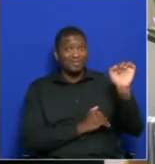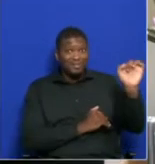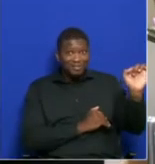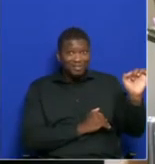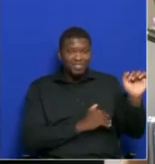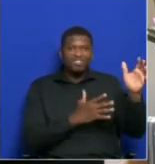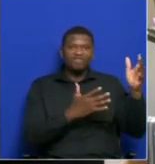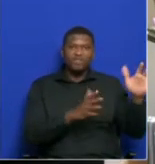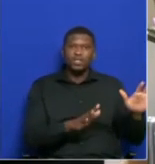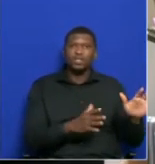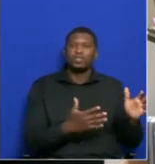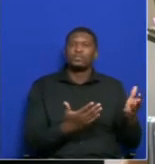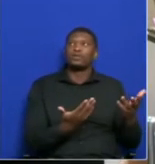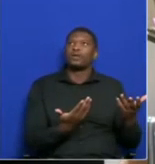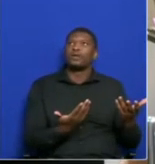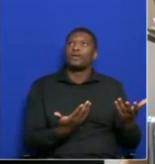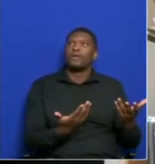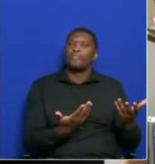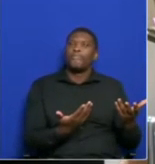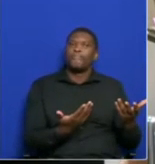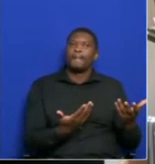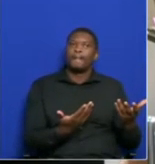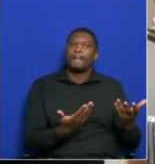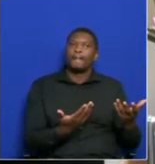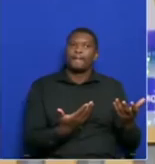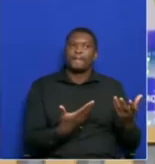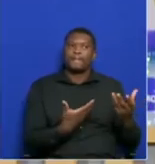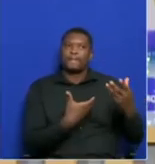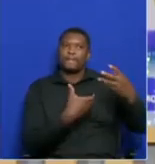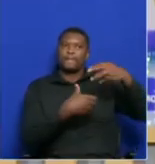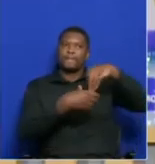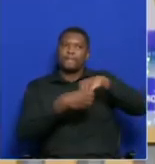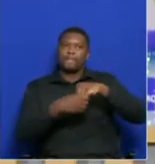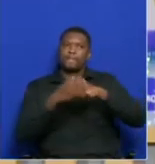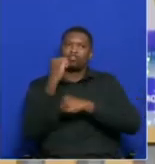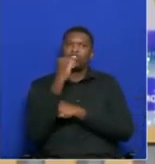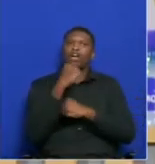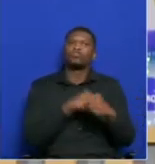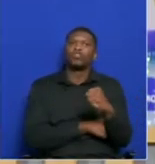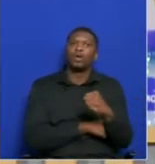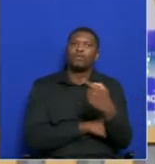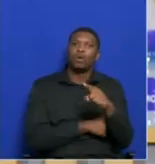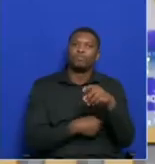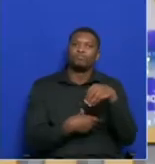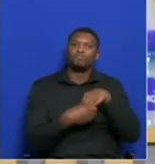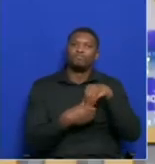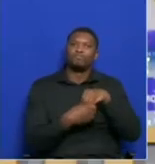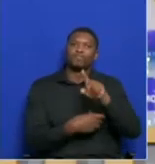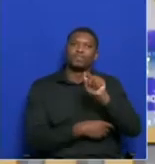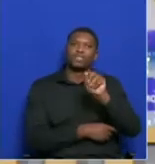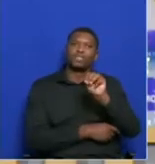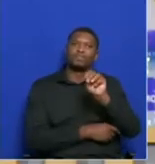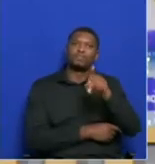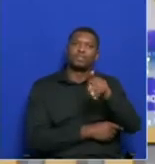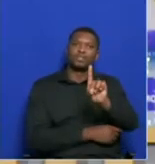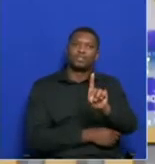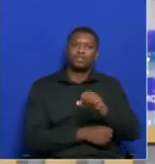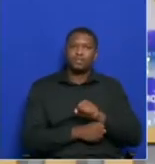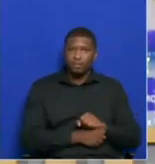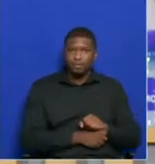right, on the structure of the TMPD. And that accommodation